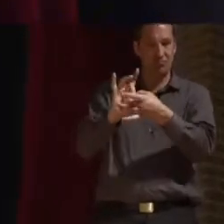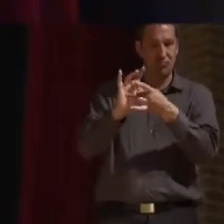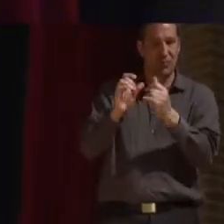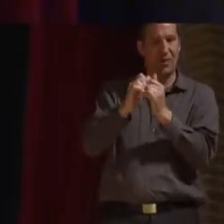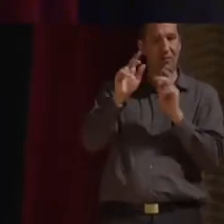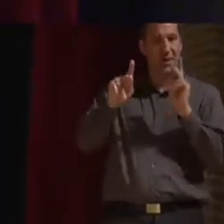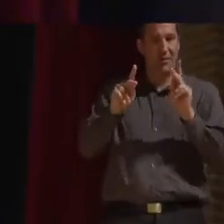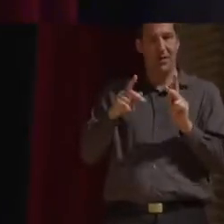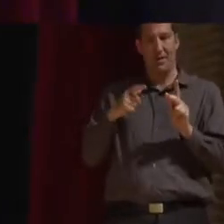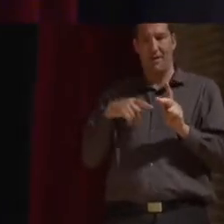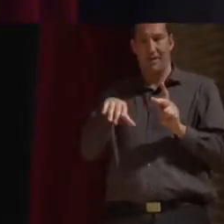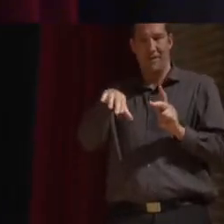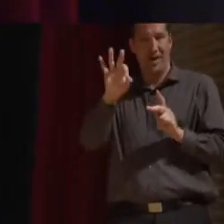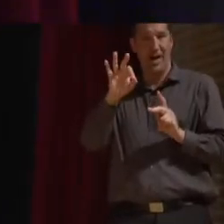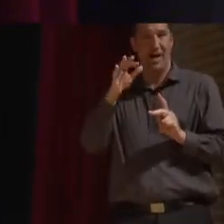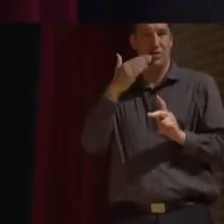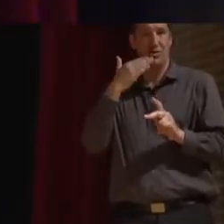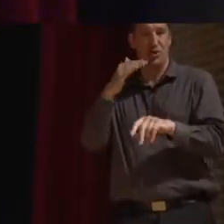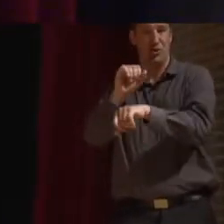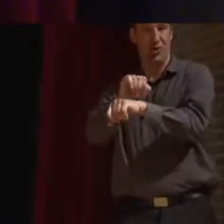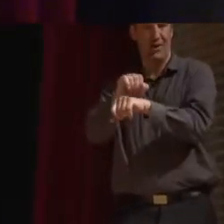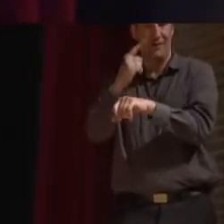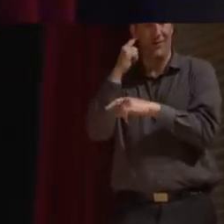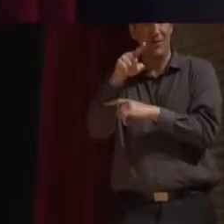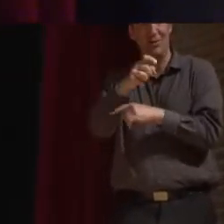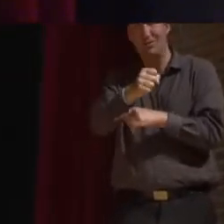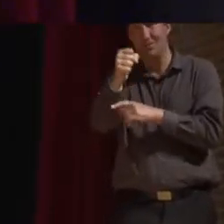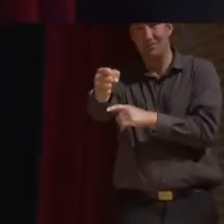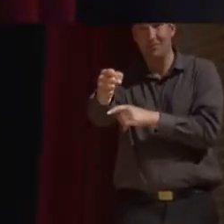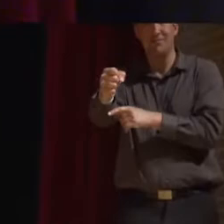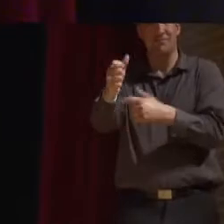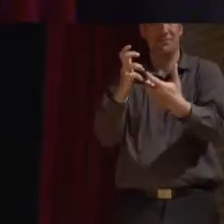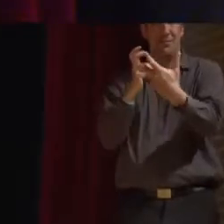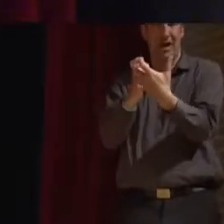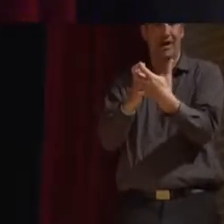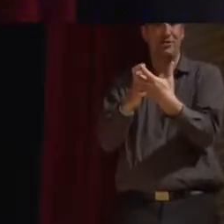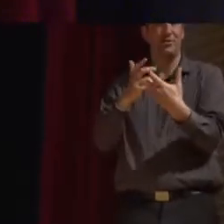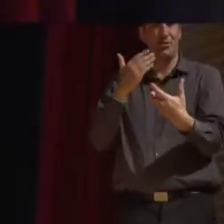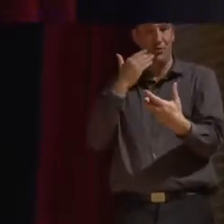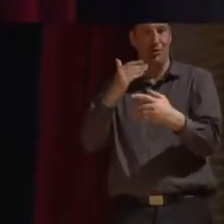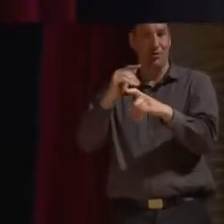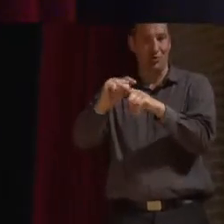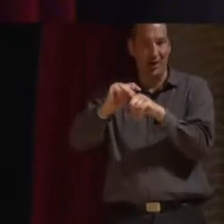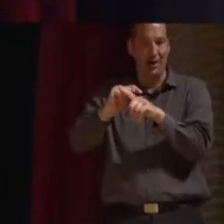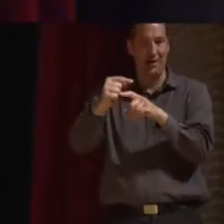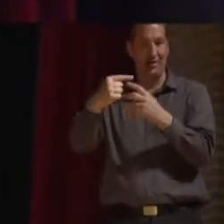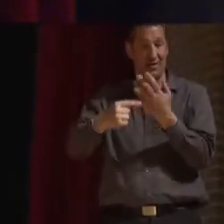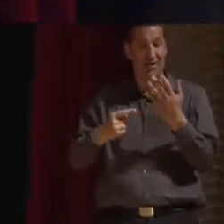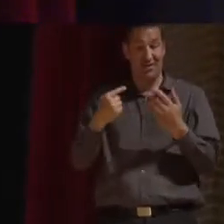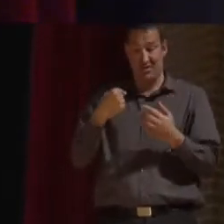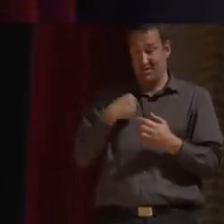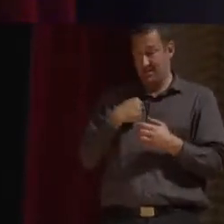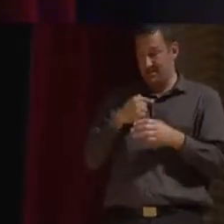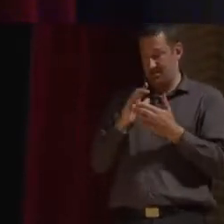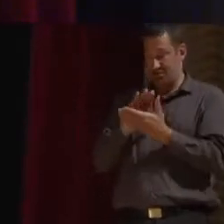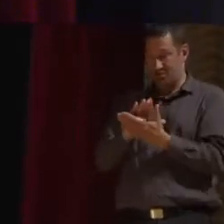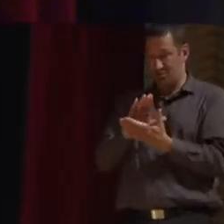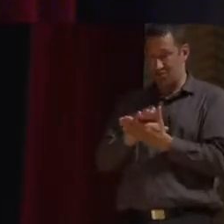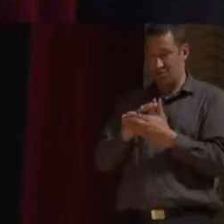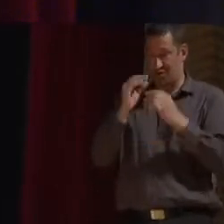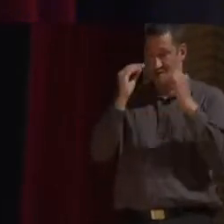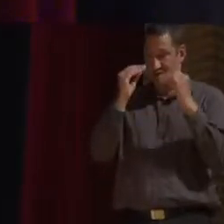the employers will train them to do the job that suits them. So if we as a school and parents can get that grit and